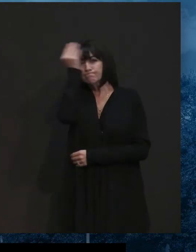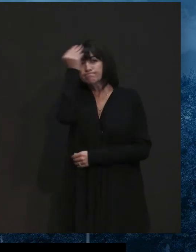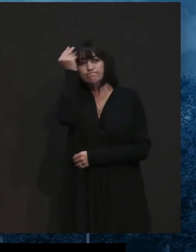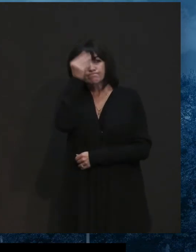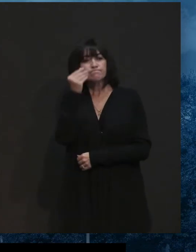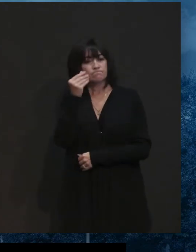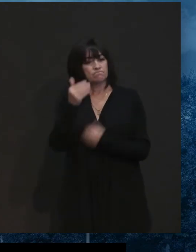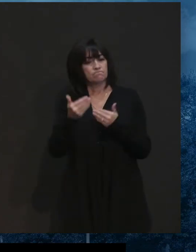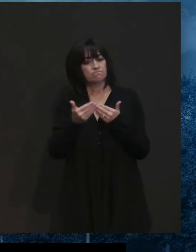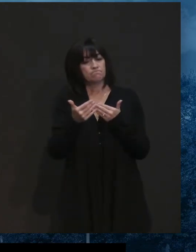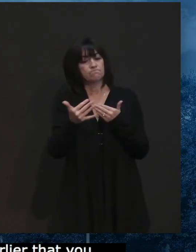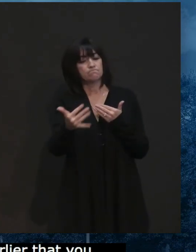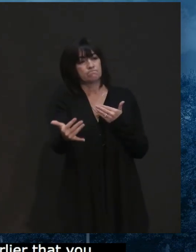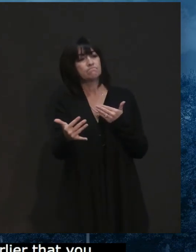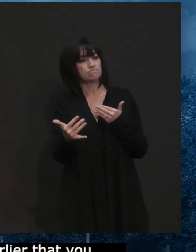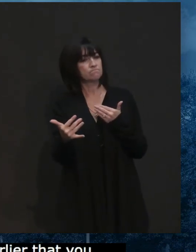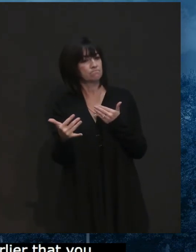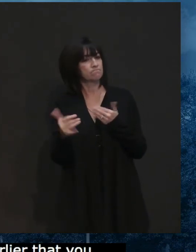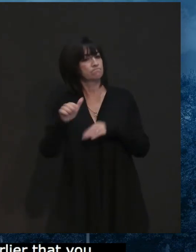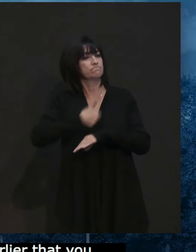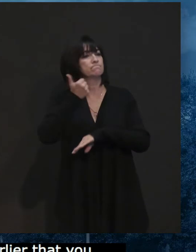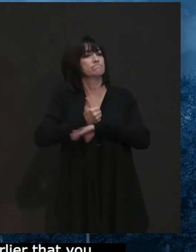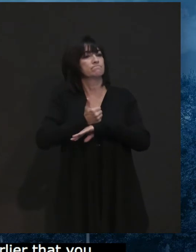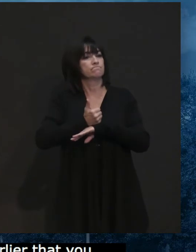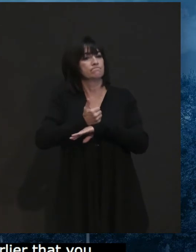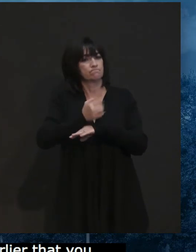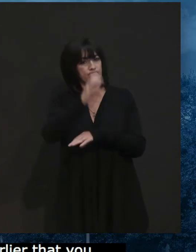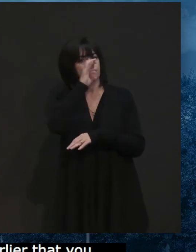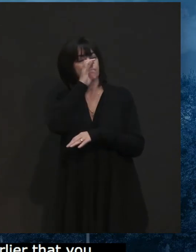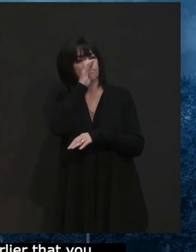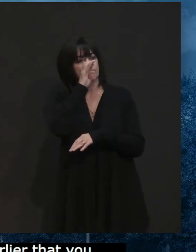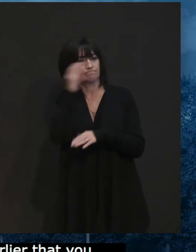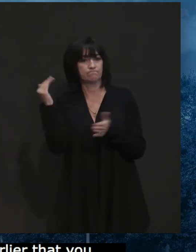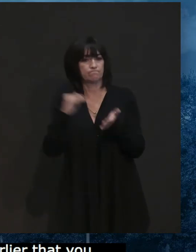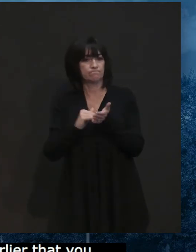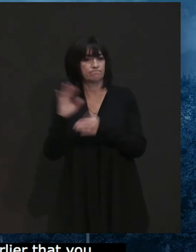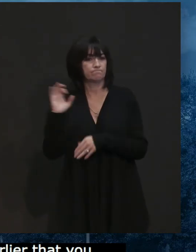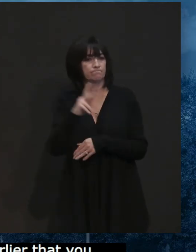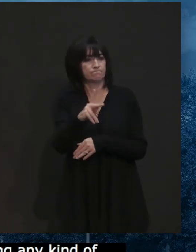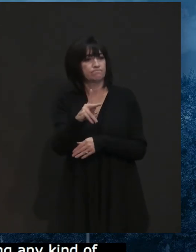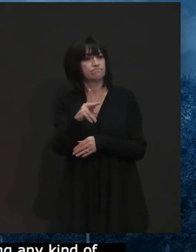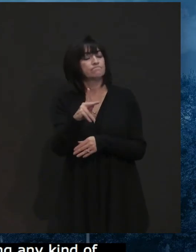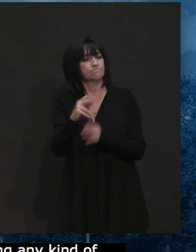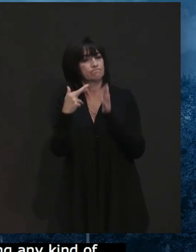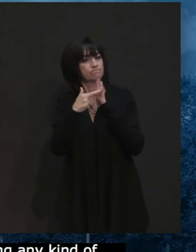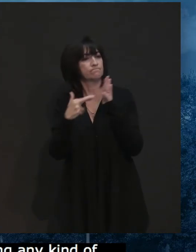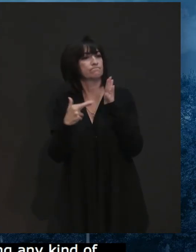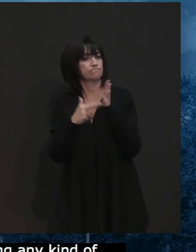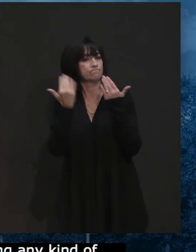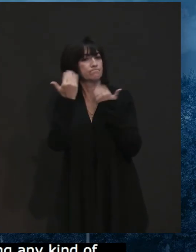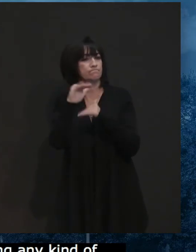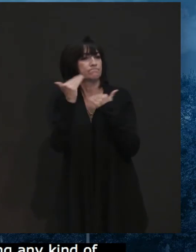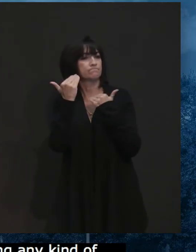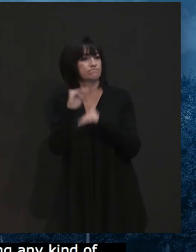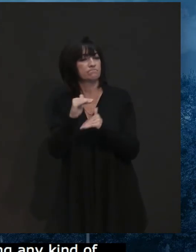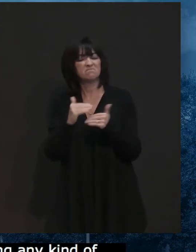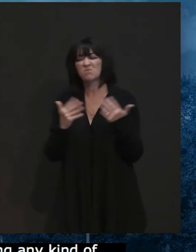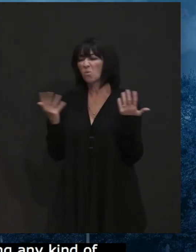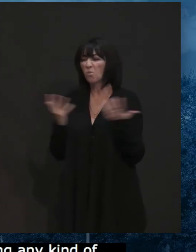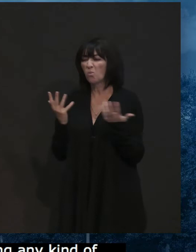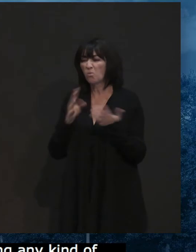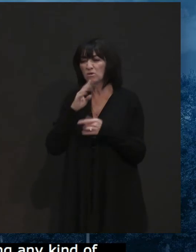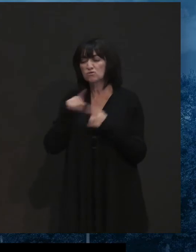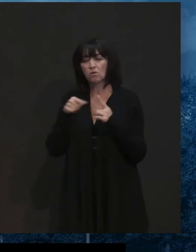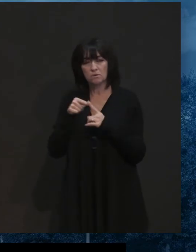you considering any kind of capacity or operations limits for businesses? Yeah, I mean, I think a lot of things are on the table,